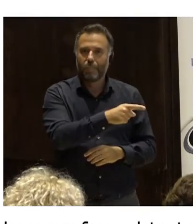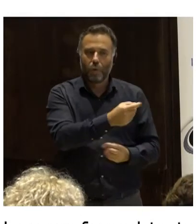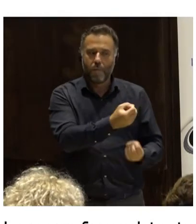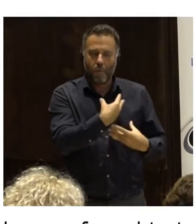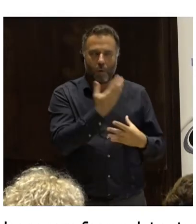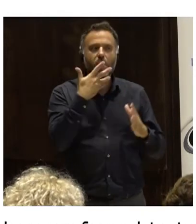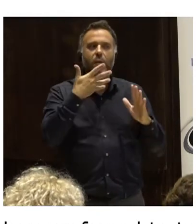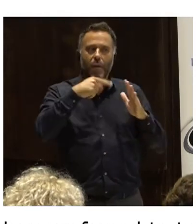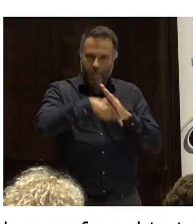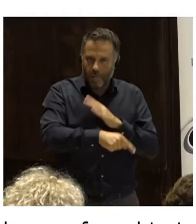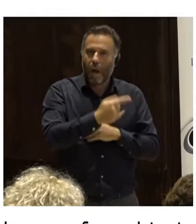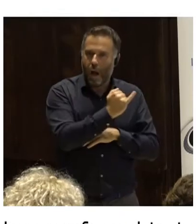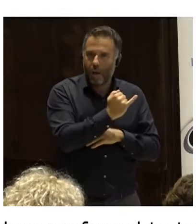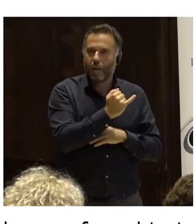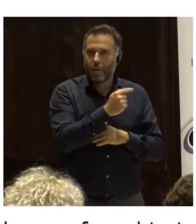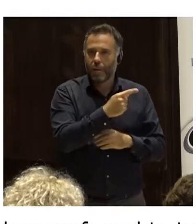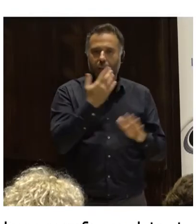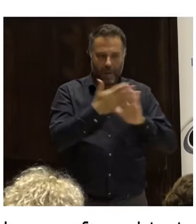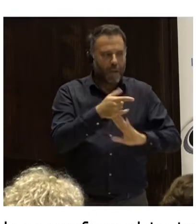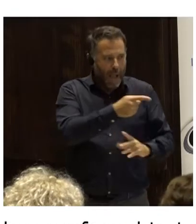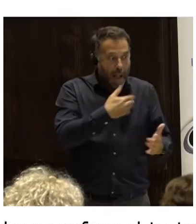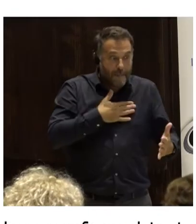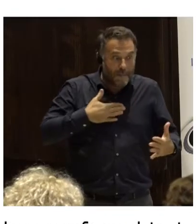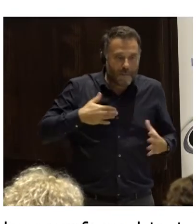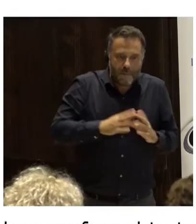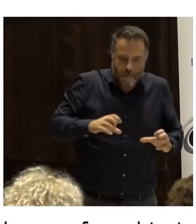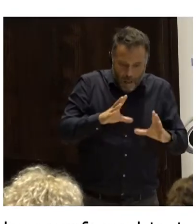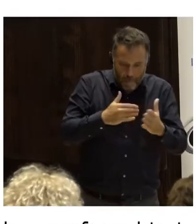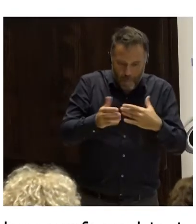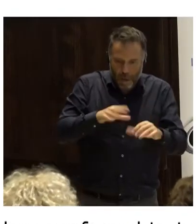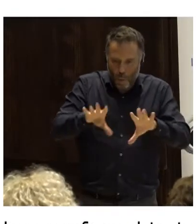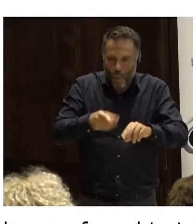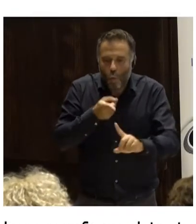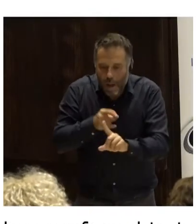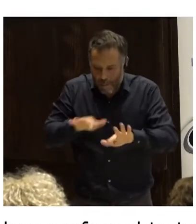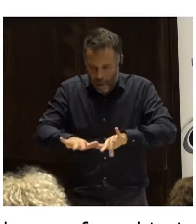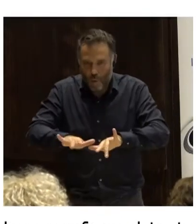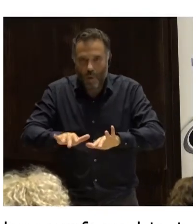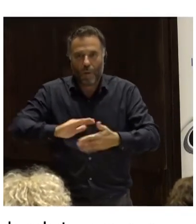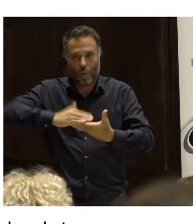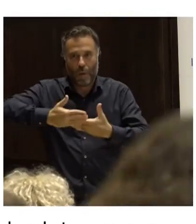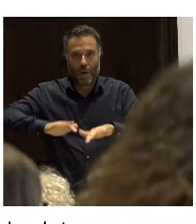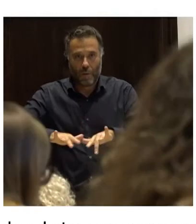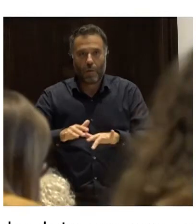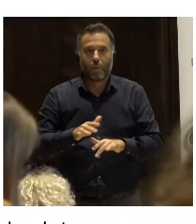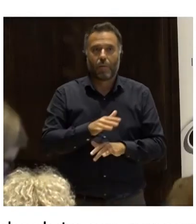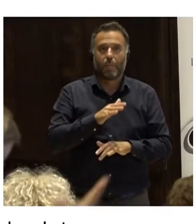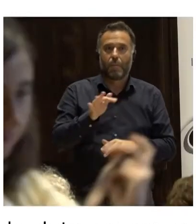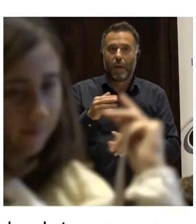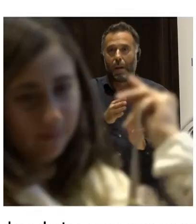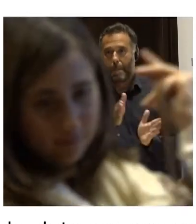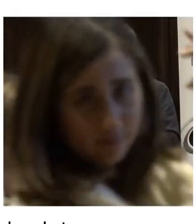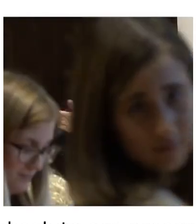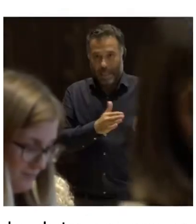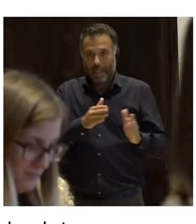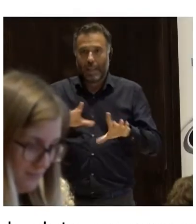access their in the computer and so on. They make wonderful things with the scanning system or with eye tracking systems, and then with the car, they